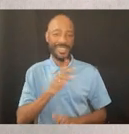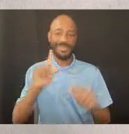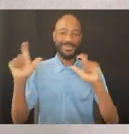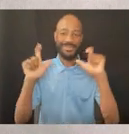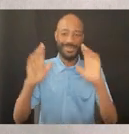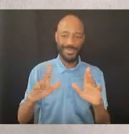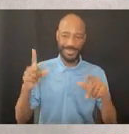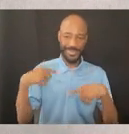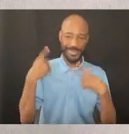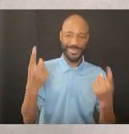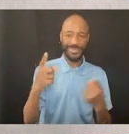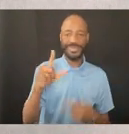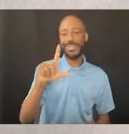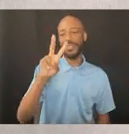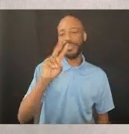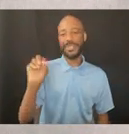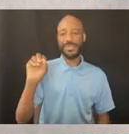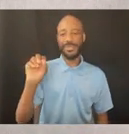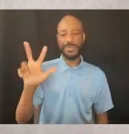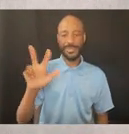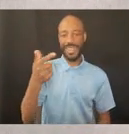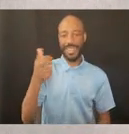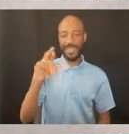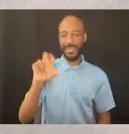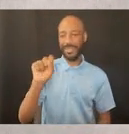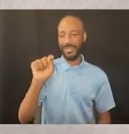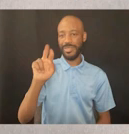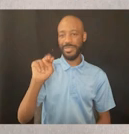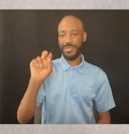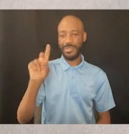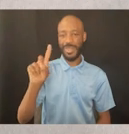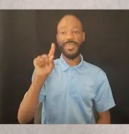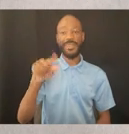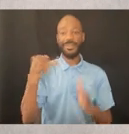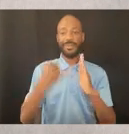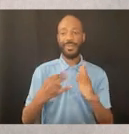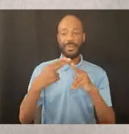Our next artist is Ash Hagerstrand. This work is called Mistitled